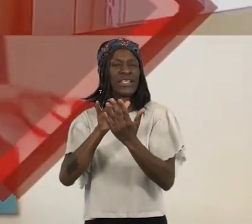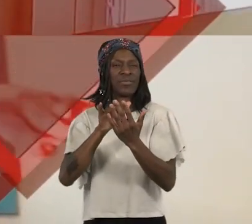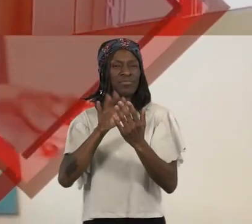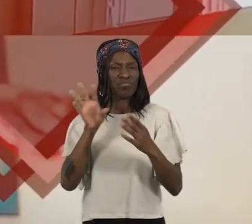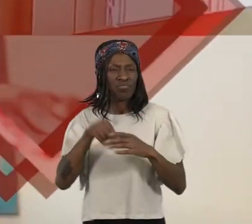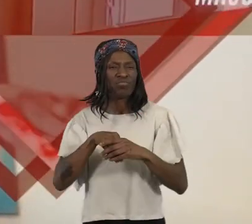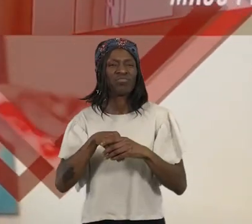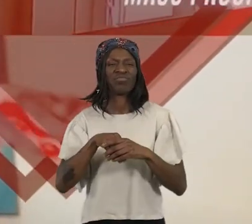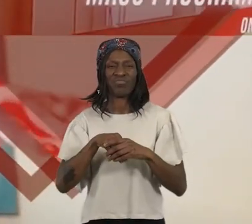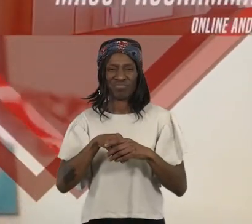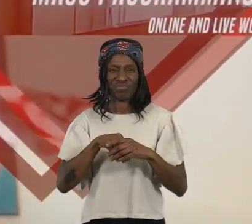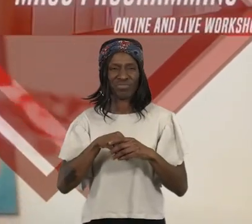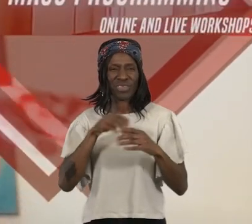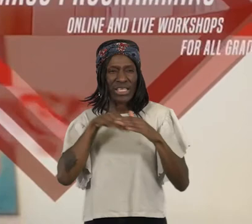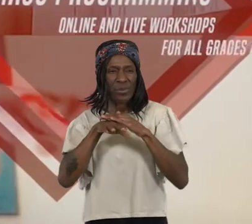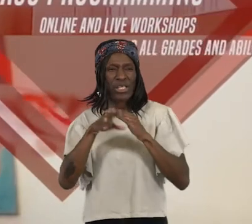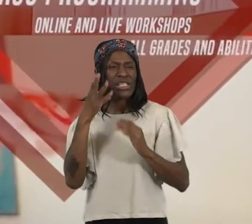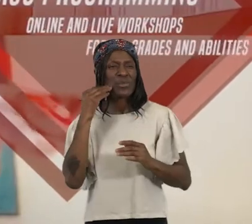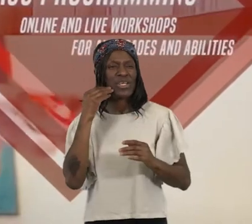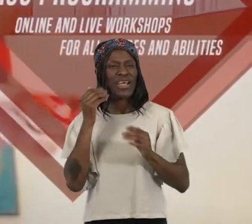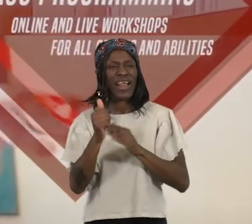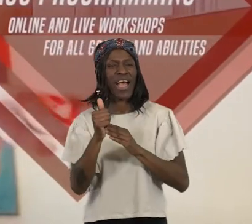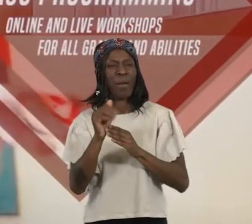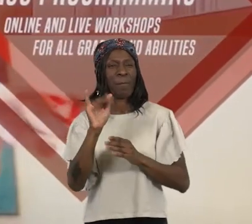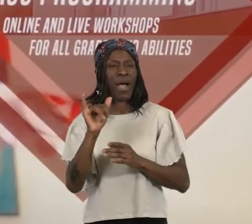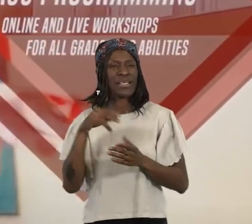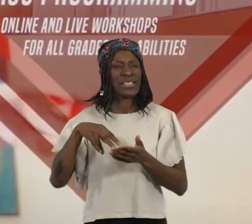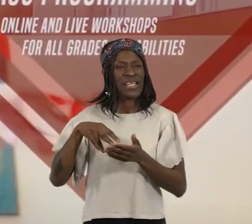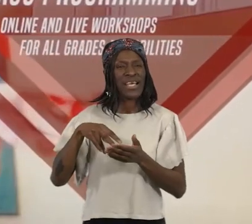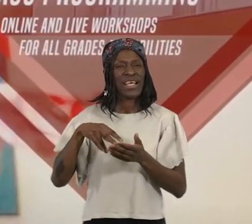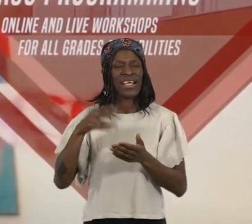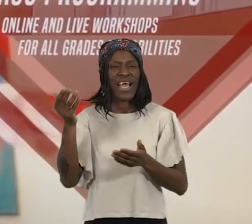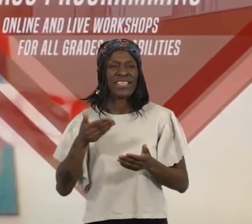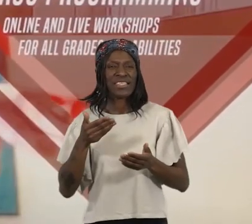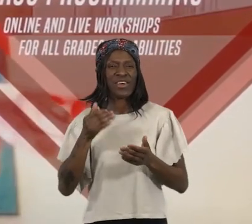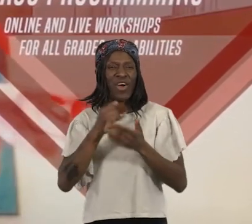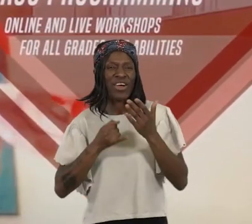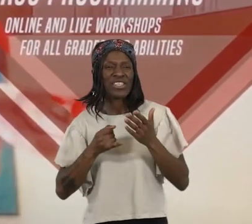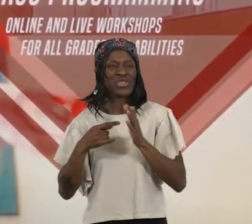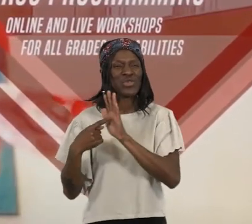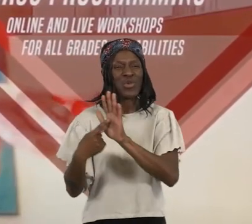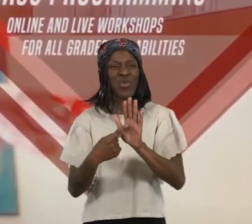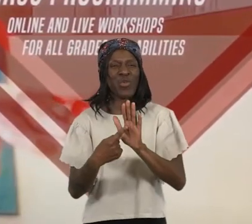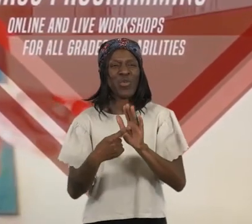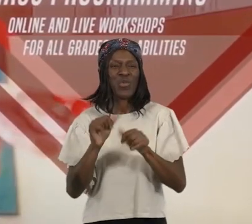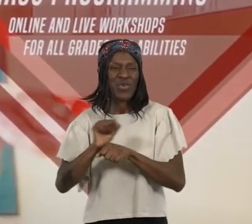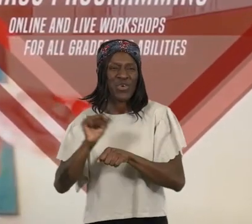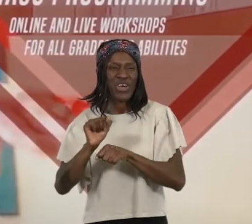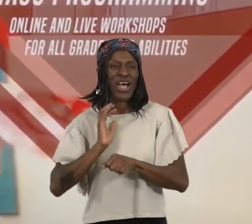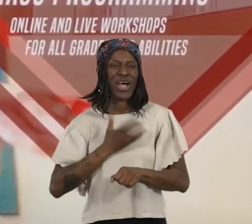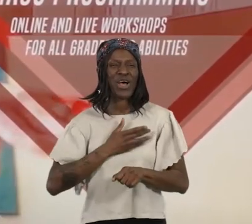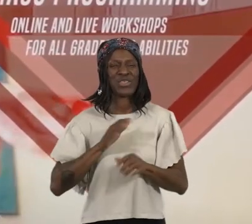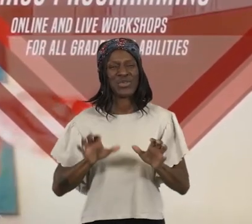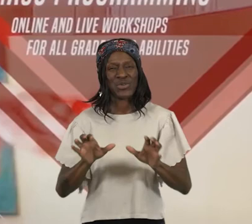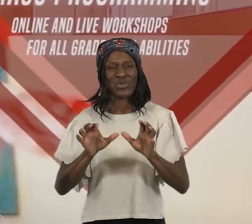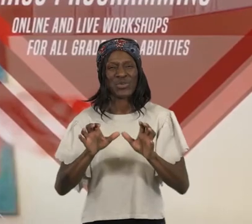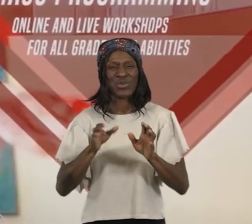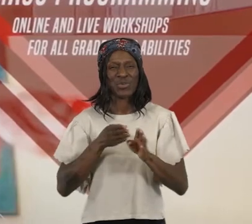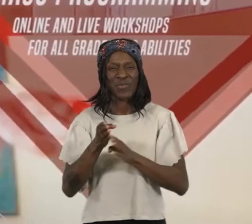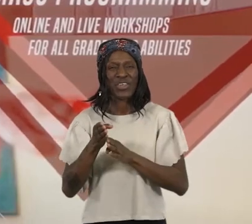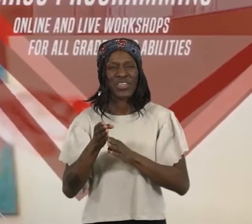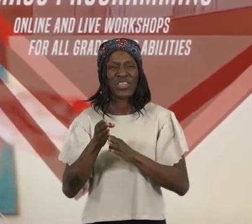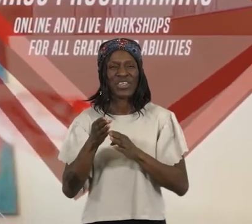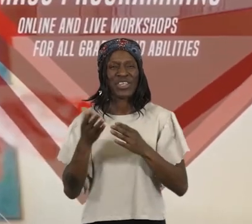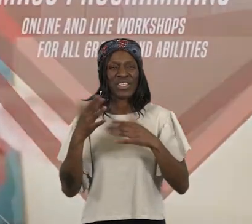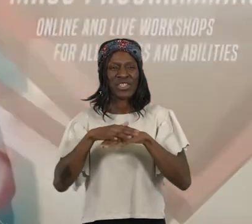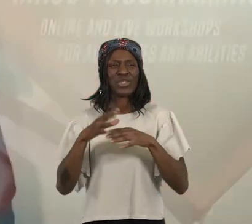study. These engaging and accessible experiences, led by company dancers and guest artists, offer a glimpse into the work